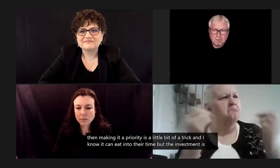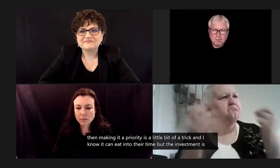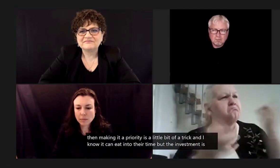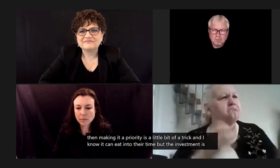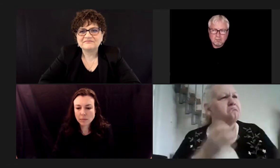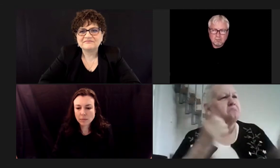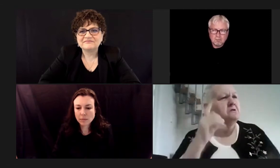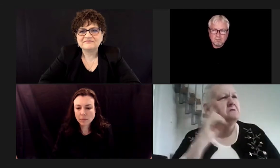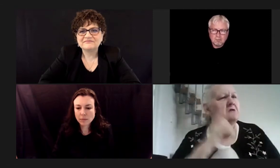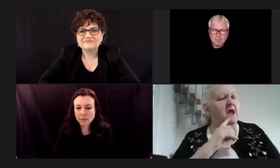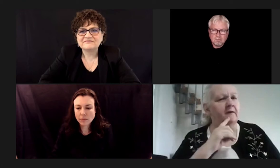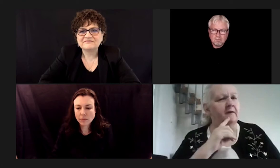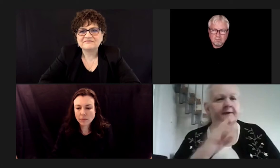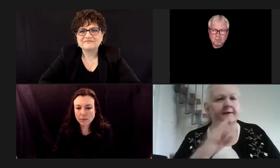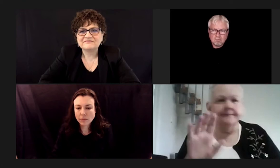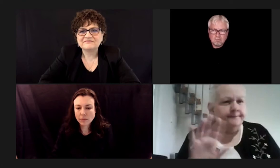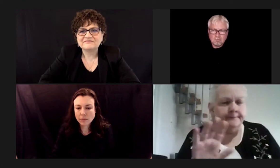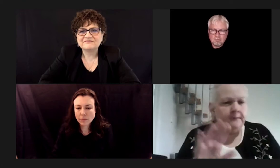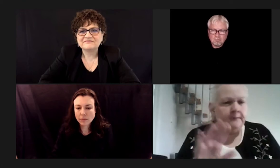around deaf.